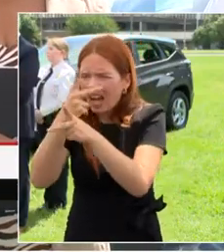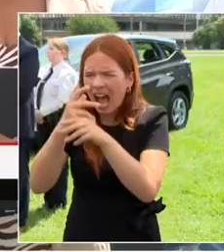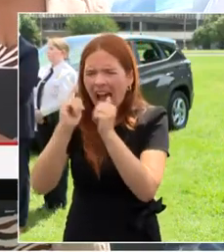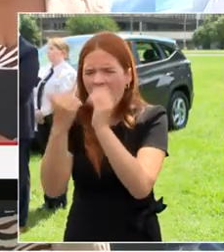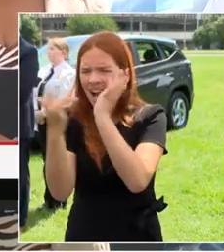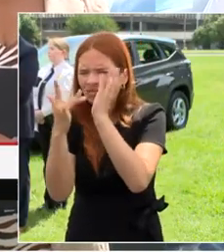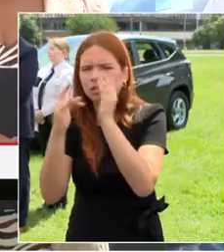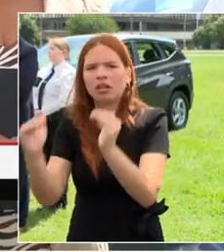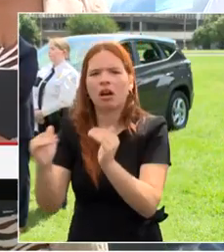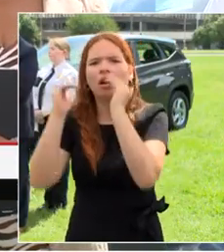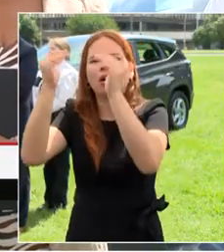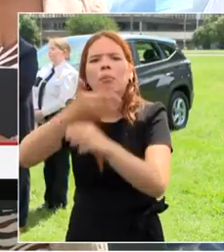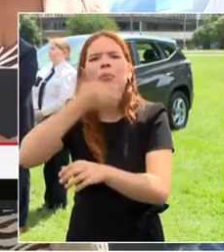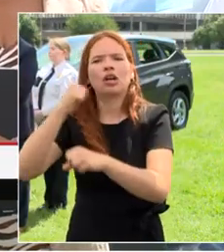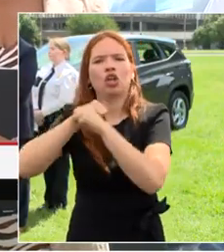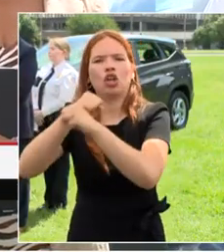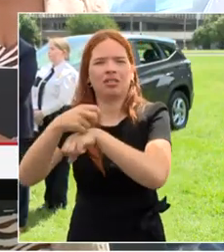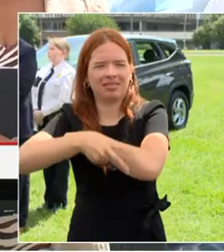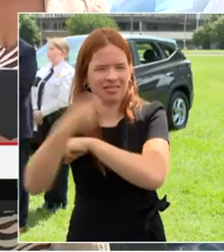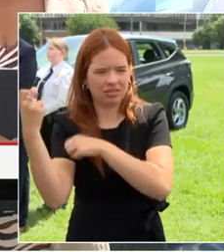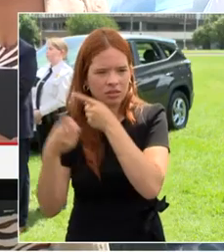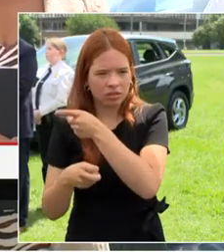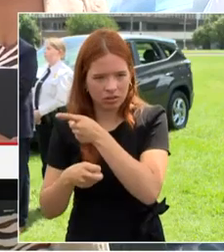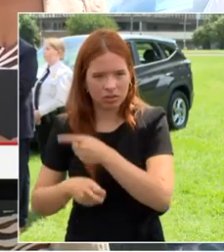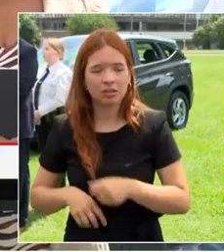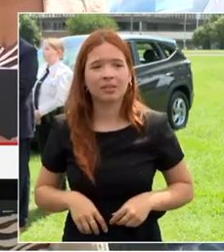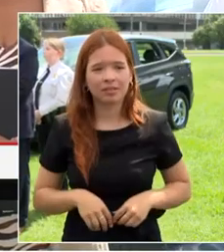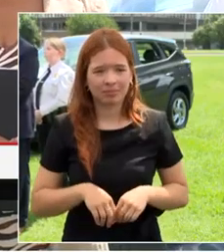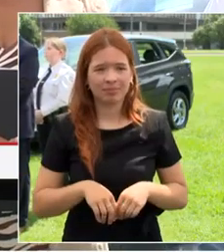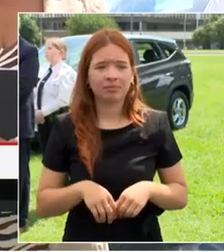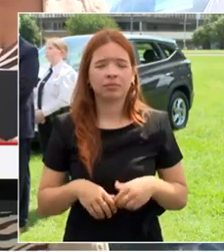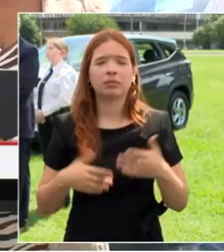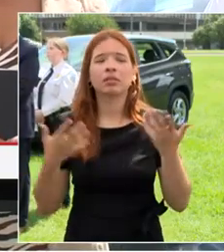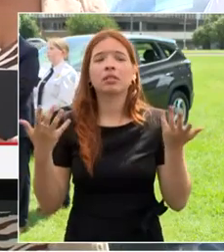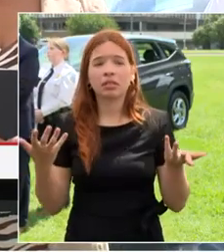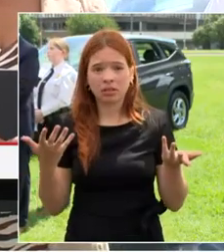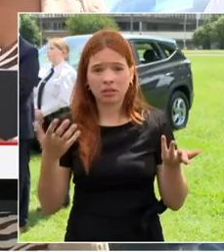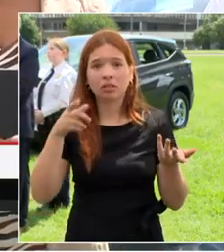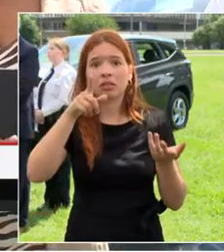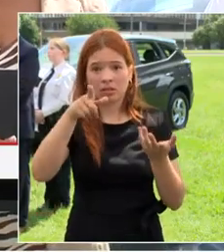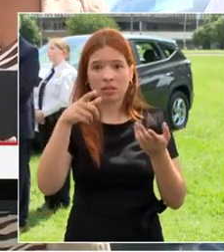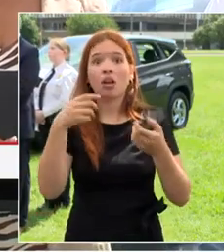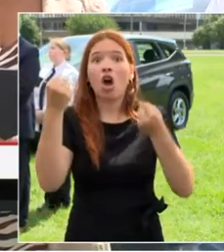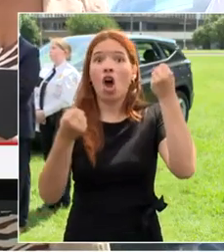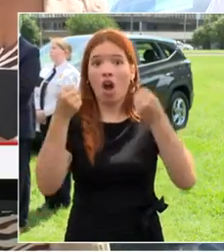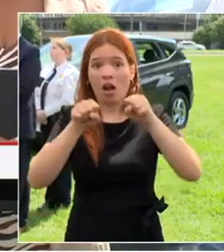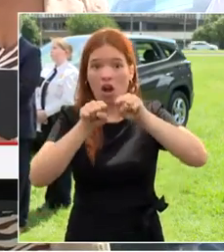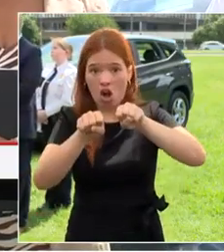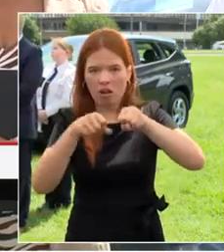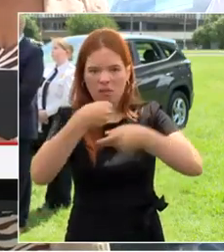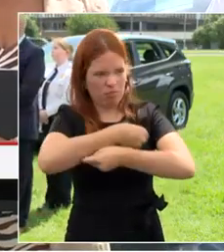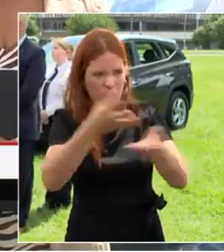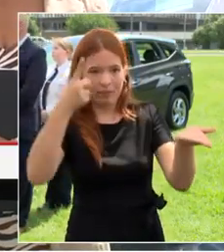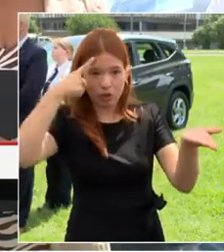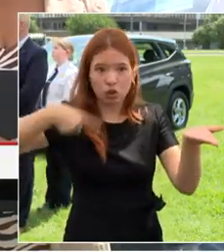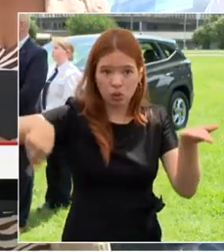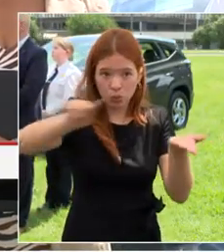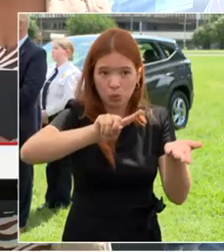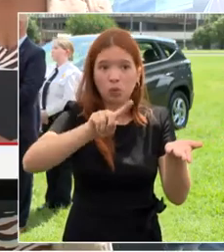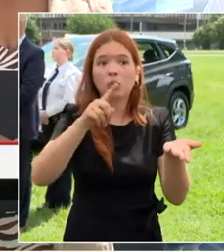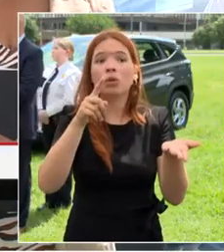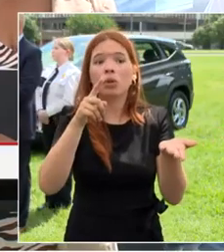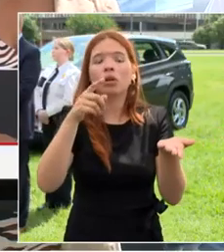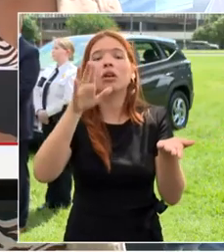lieutenants in the 1st District came up with an idea. What if we partnered with the car company to create a drive-through